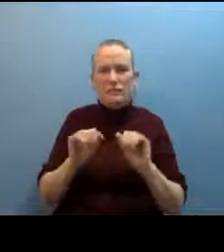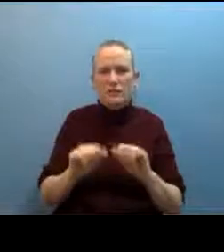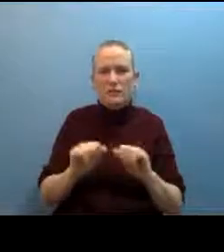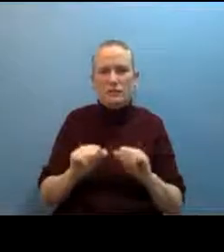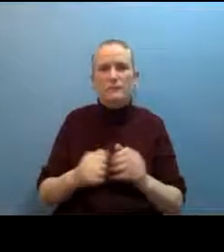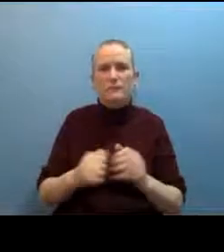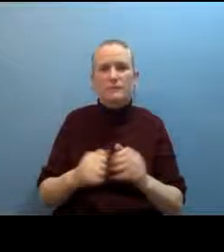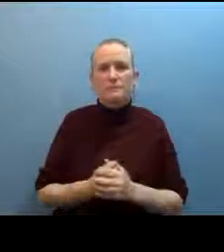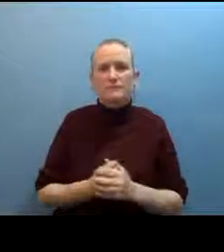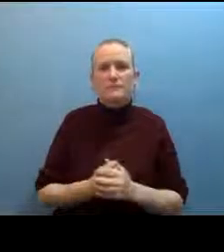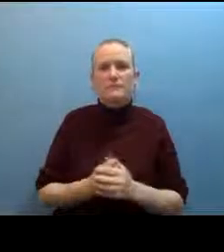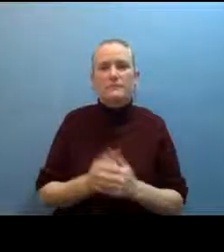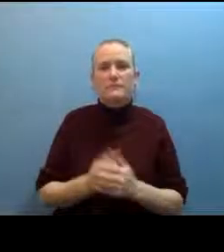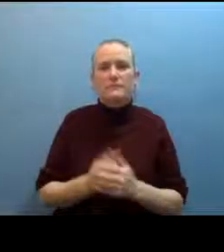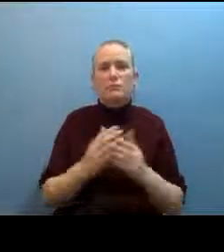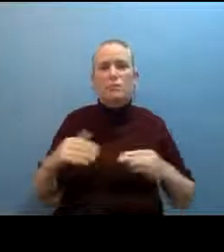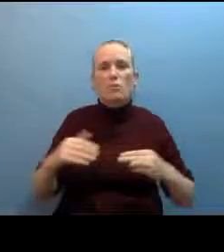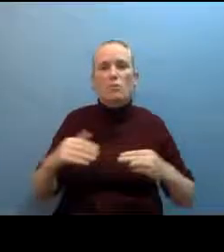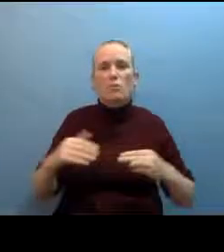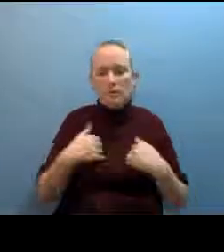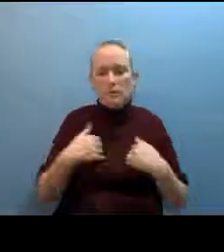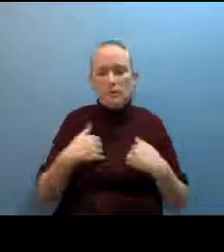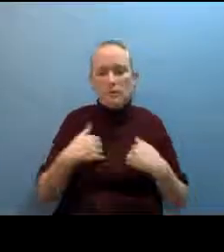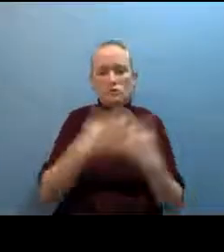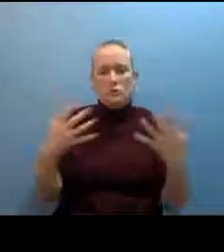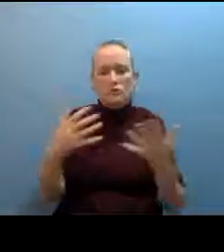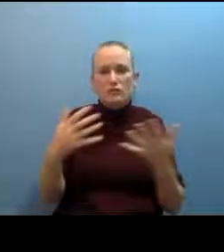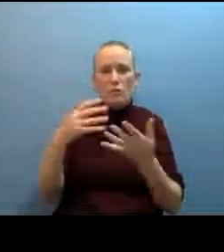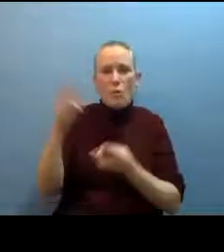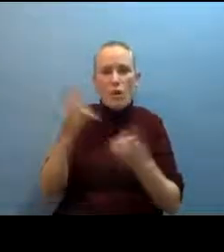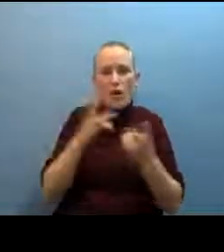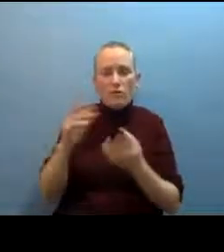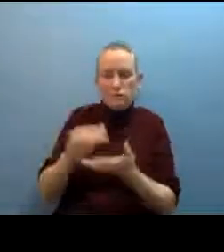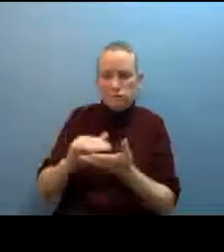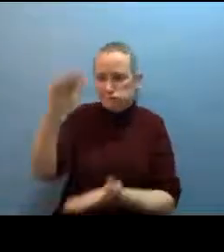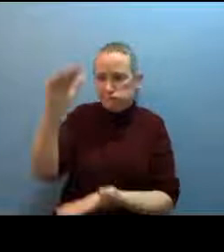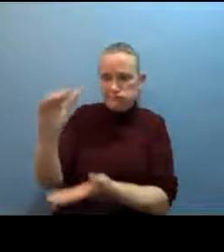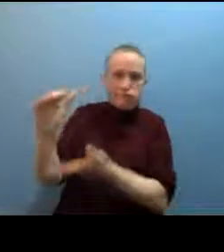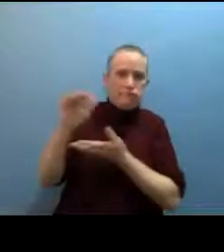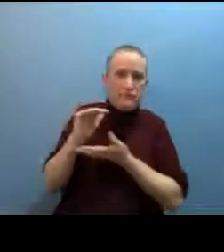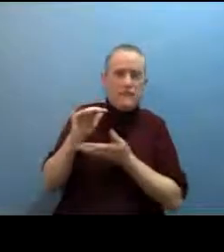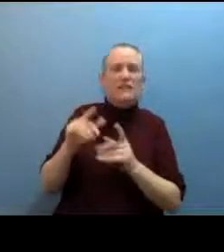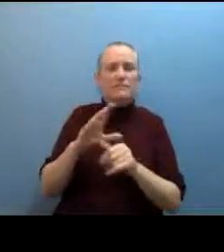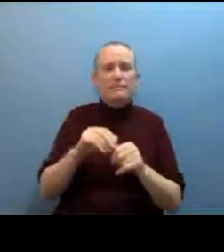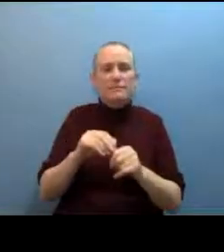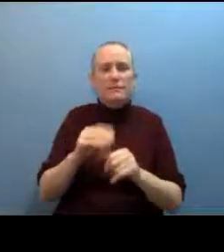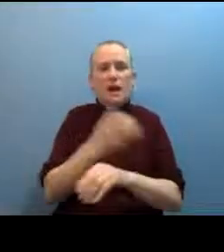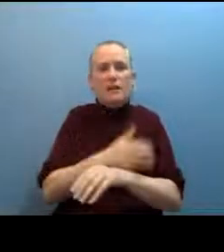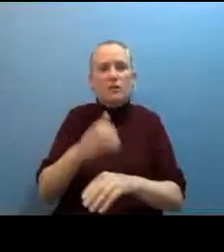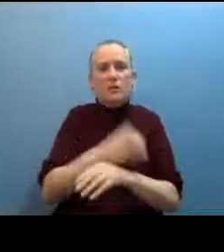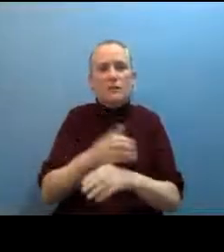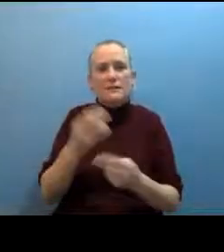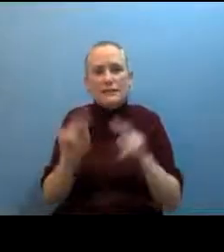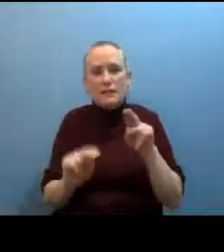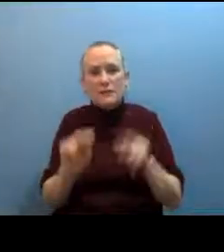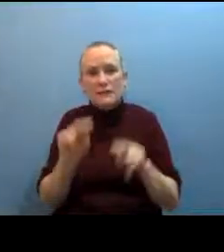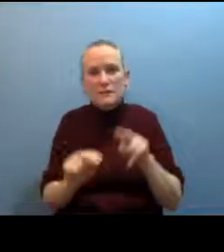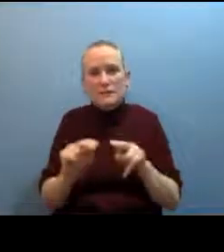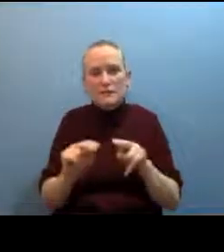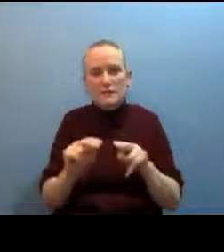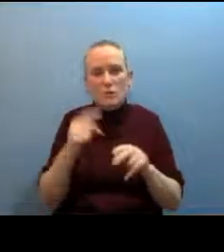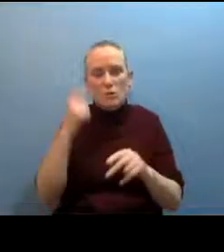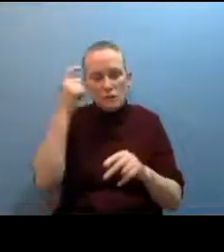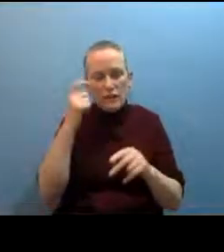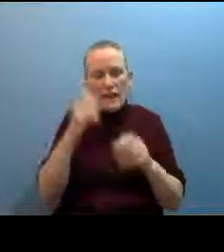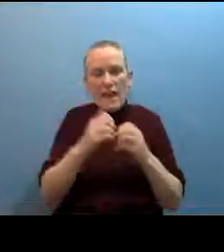Some worry about workload coming from school. So particularly with the continuous assessment, will every test count for a Leaving